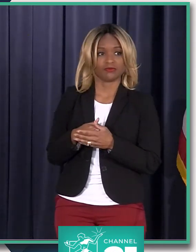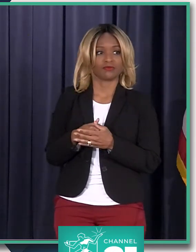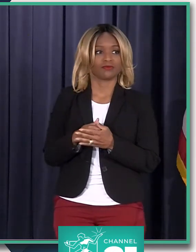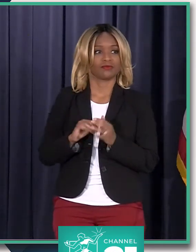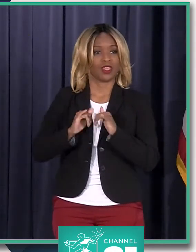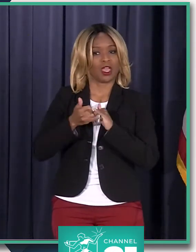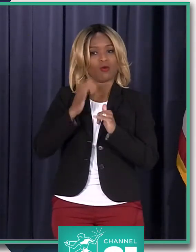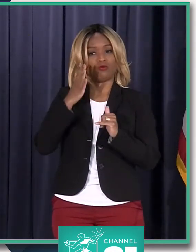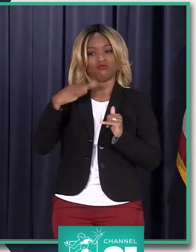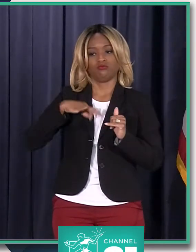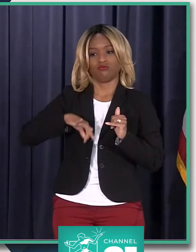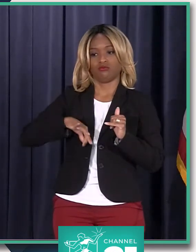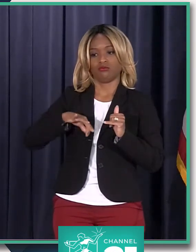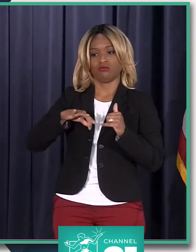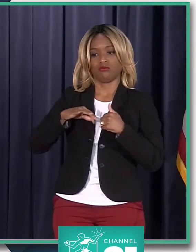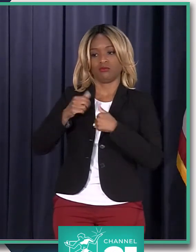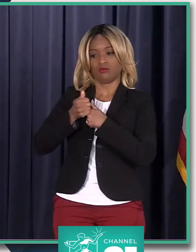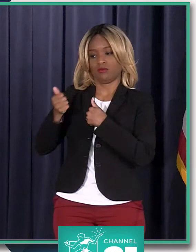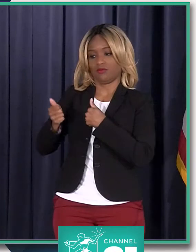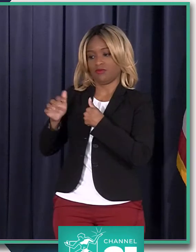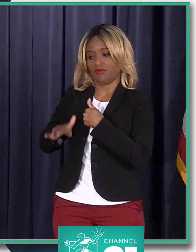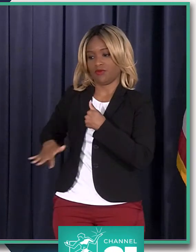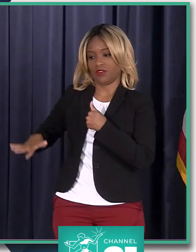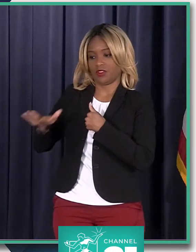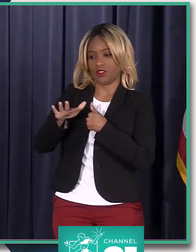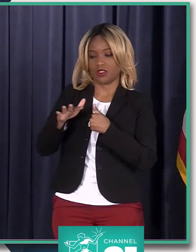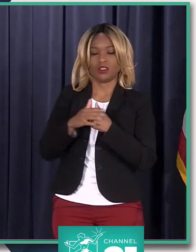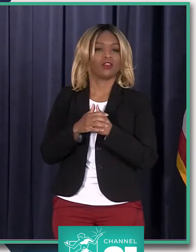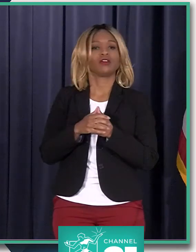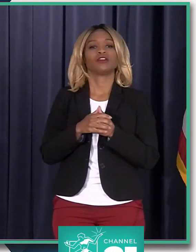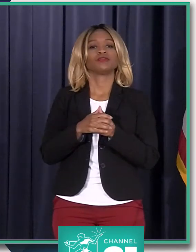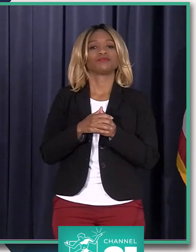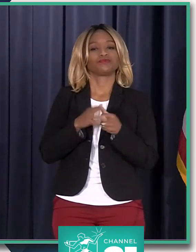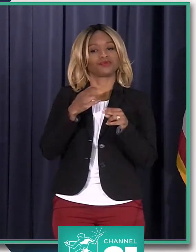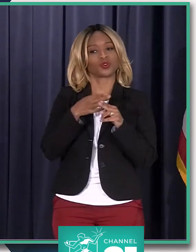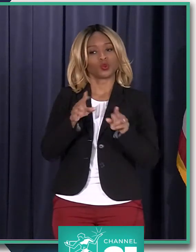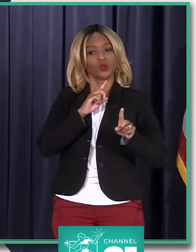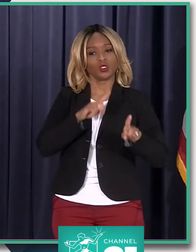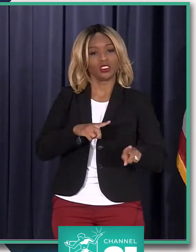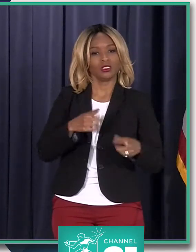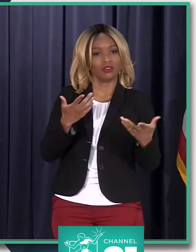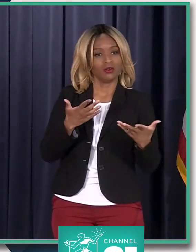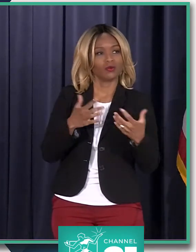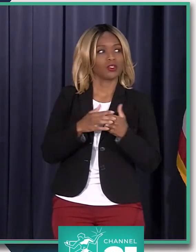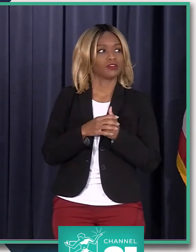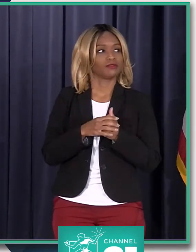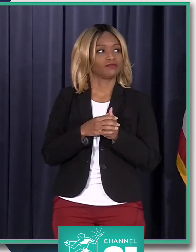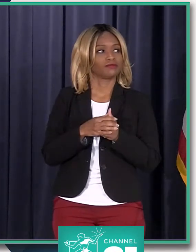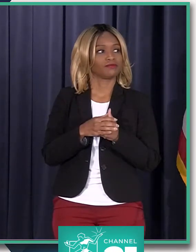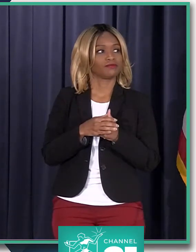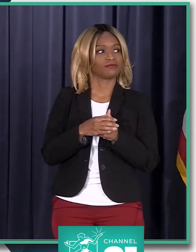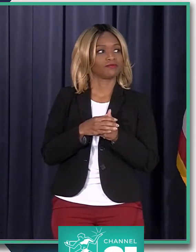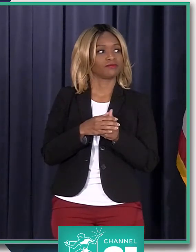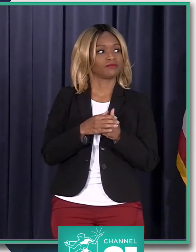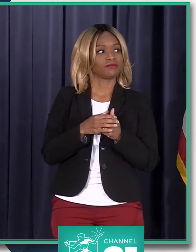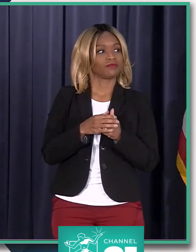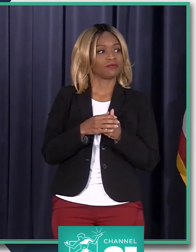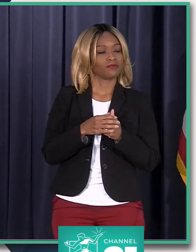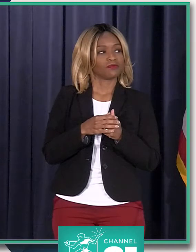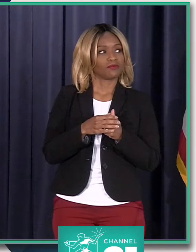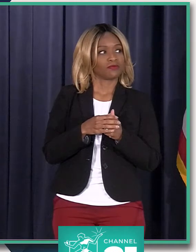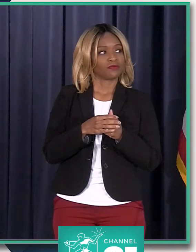the neighborhood that you're calling from? I think that the short answer, I have a lot of long answers, but the short answer is that